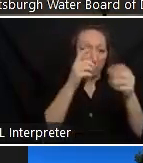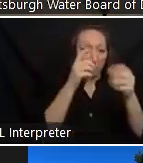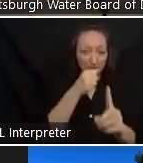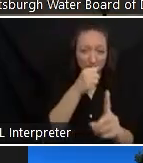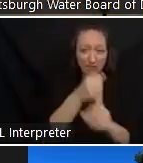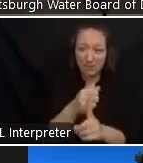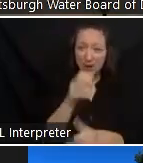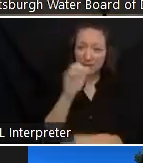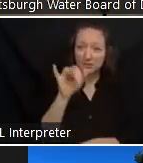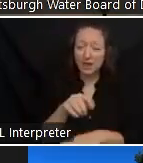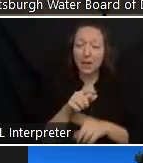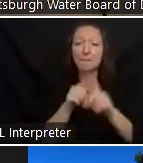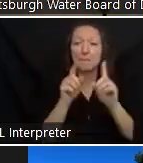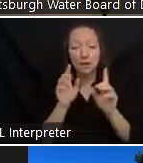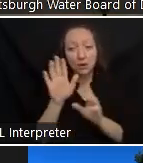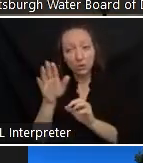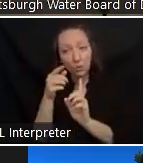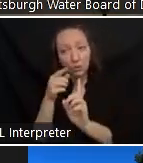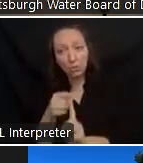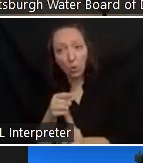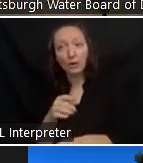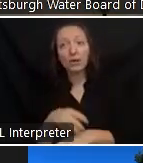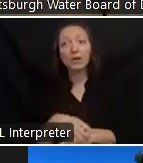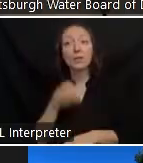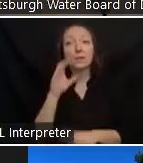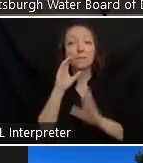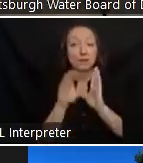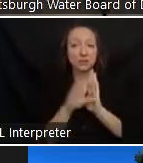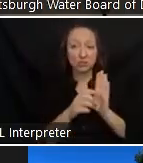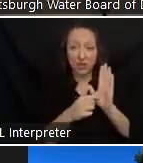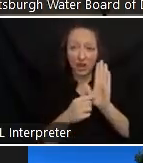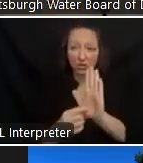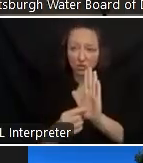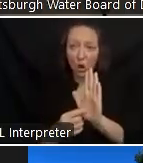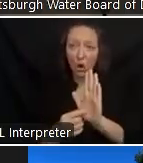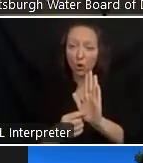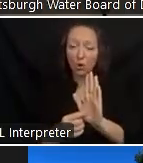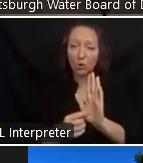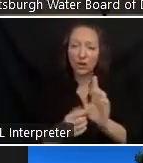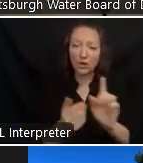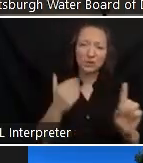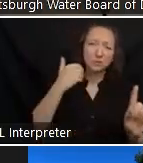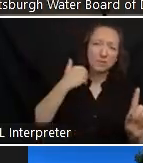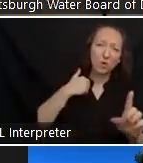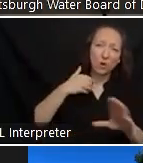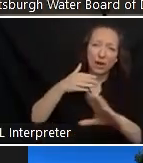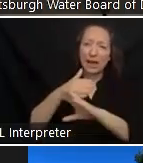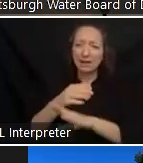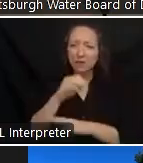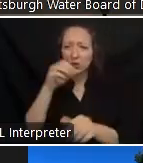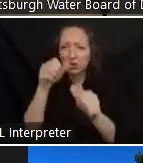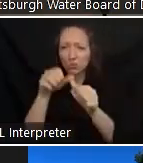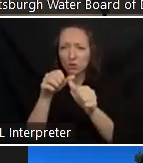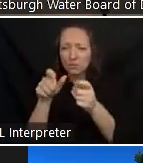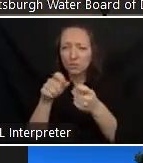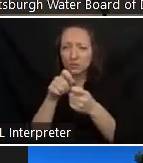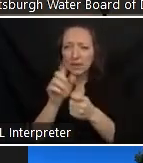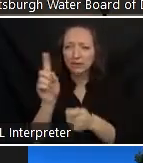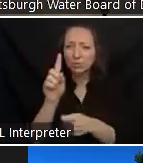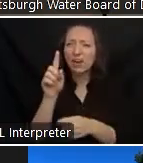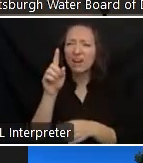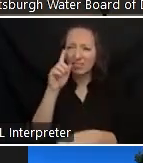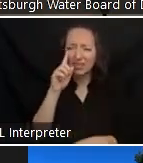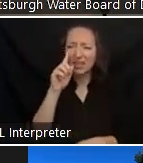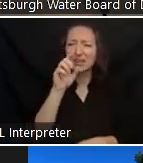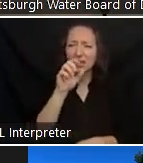point, the photo that I showed of the after, it was a before or after, I can't remember, in the strip district in particular, I think it was an